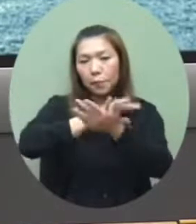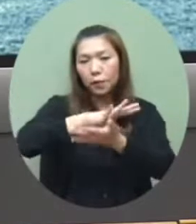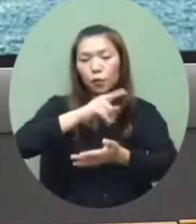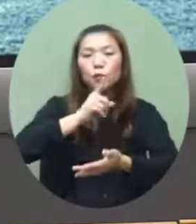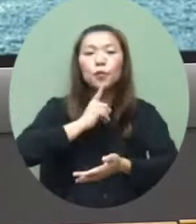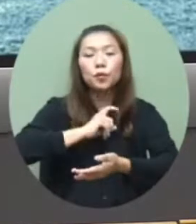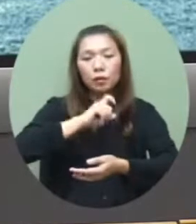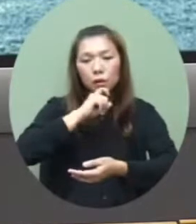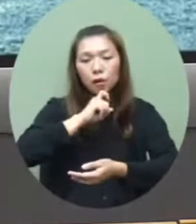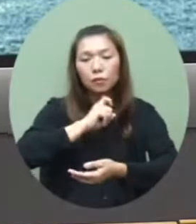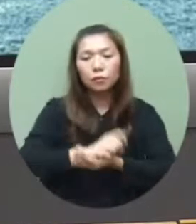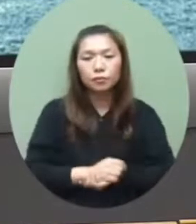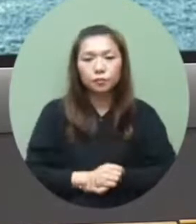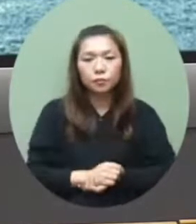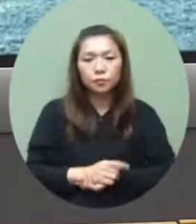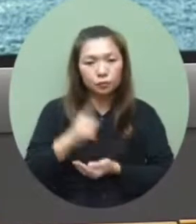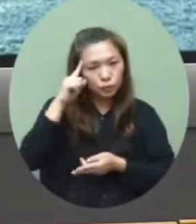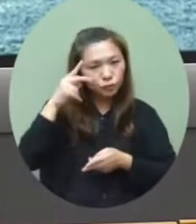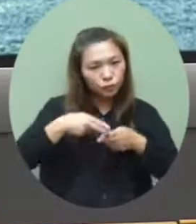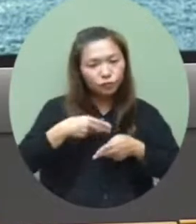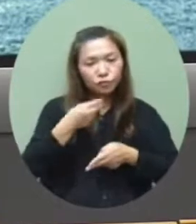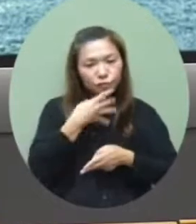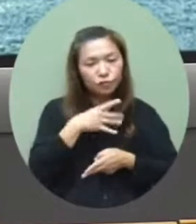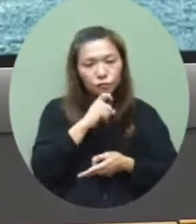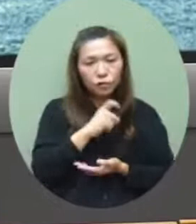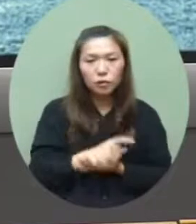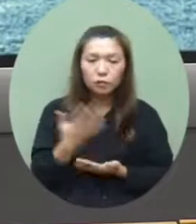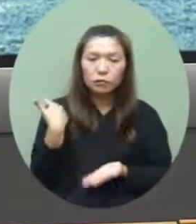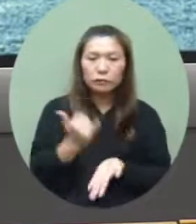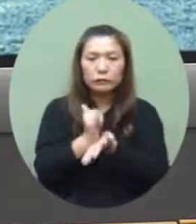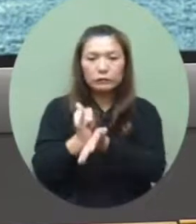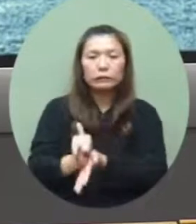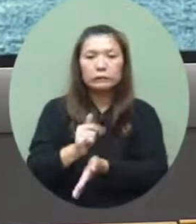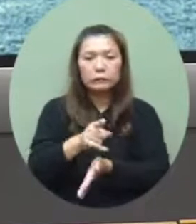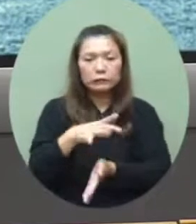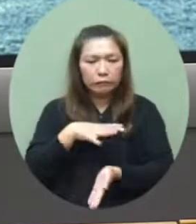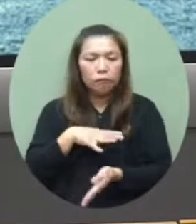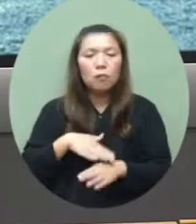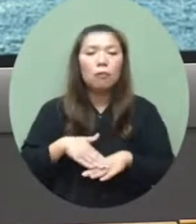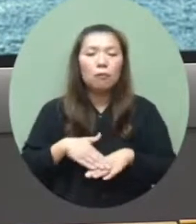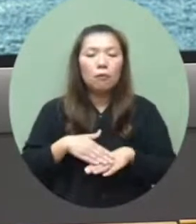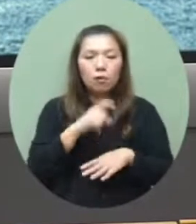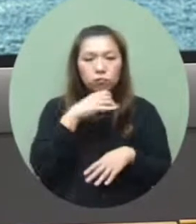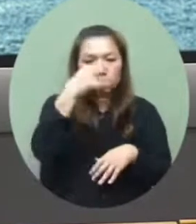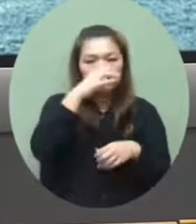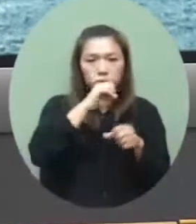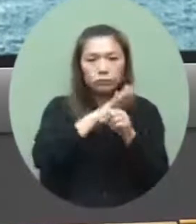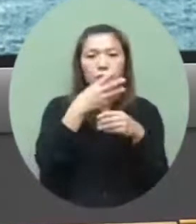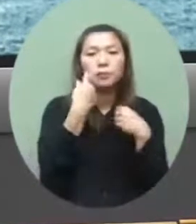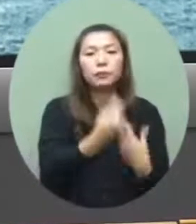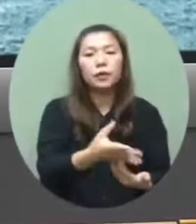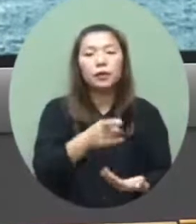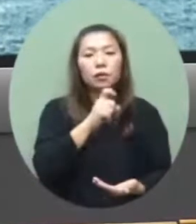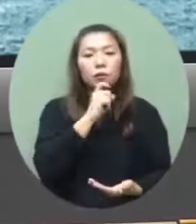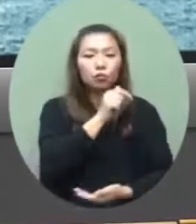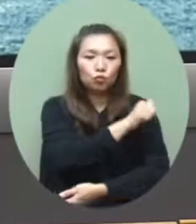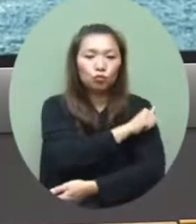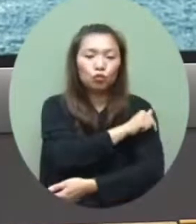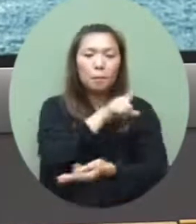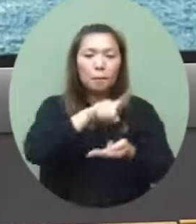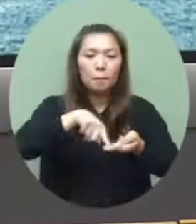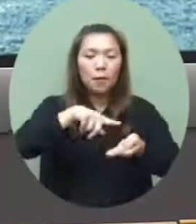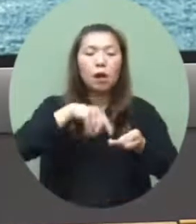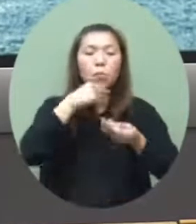of brain hemorrhage, and he has had surgery, and he was in a poor condition. He